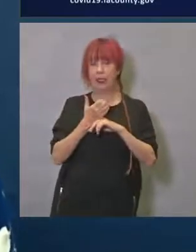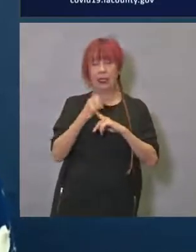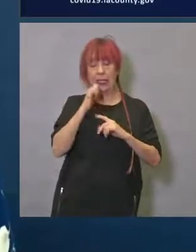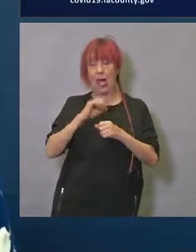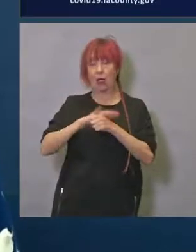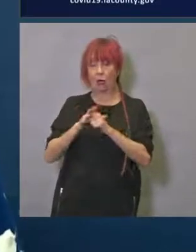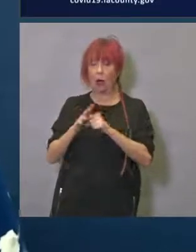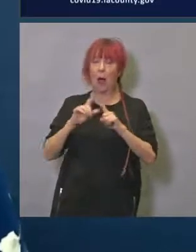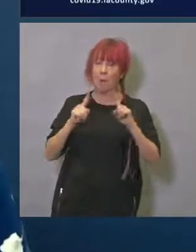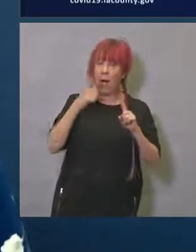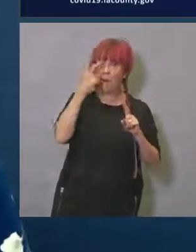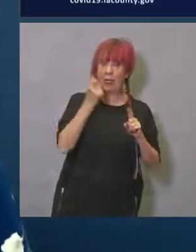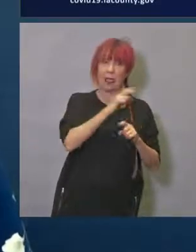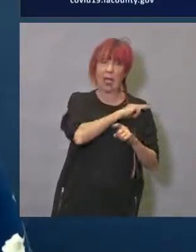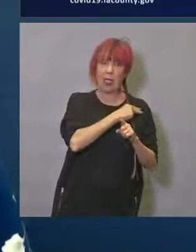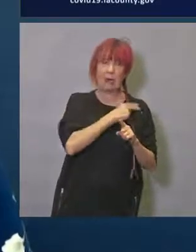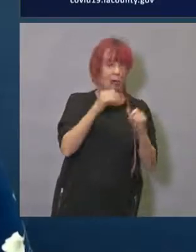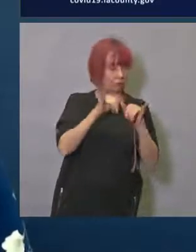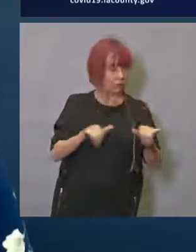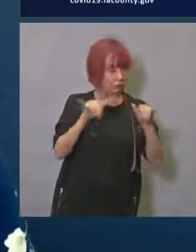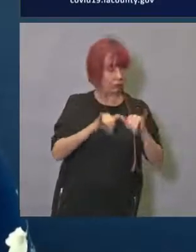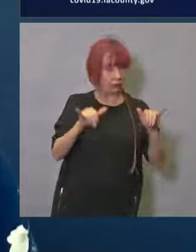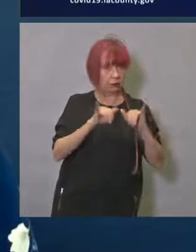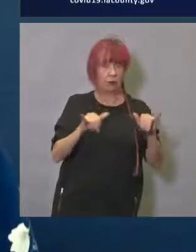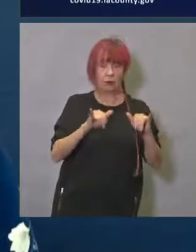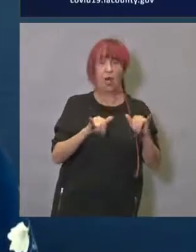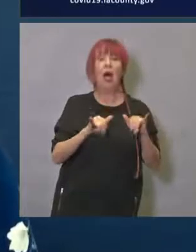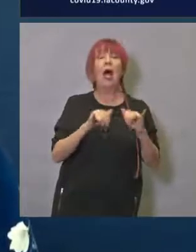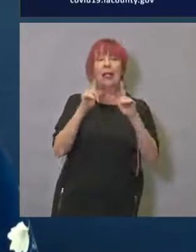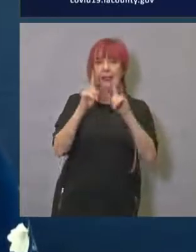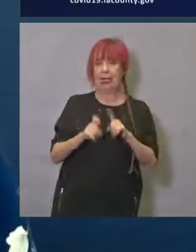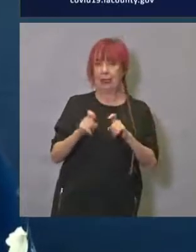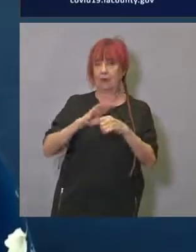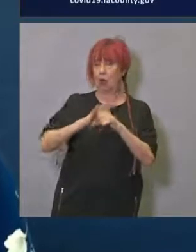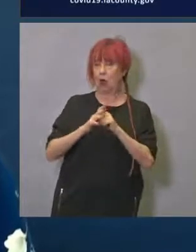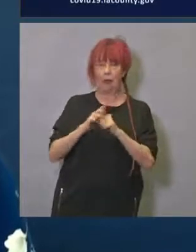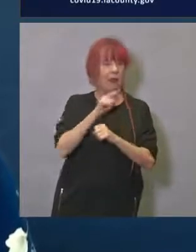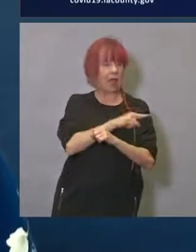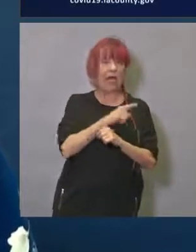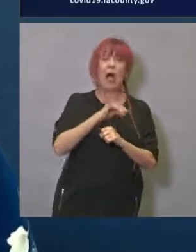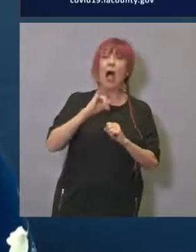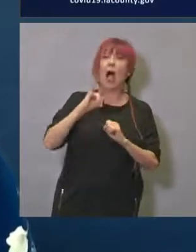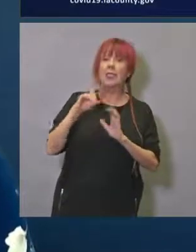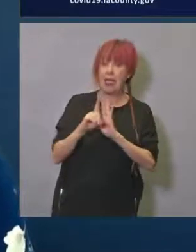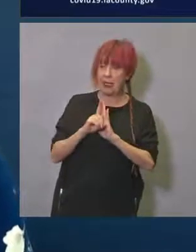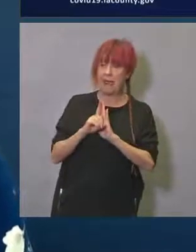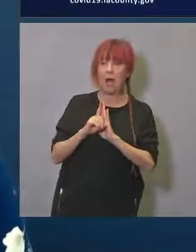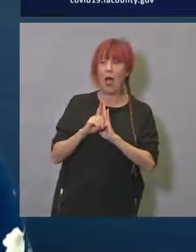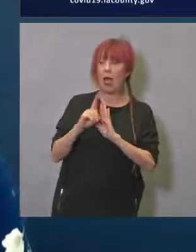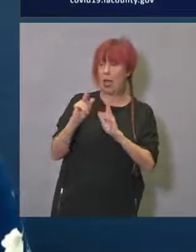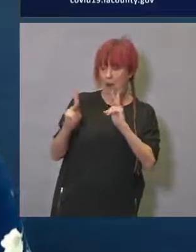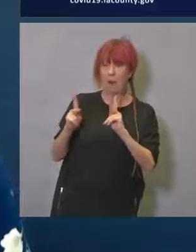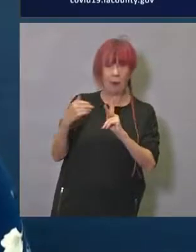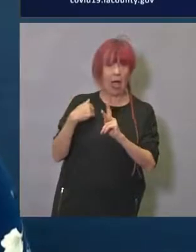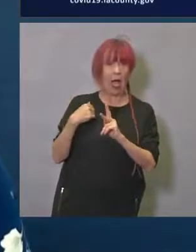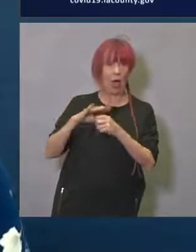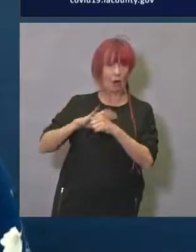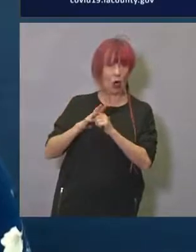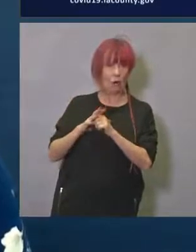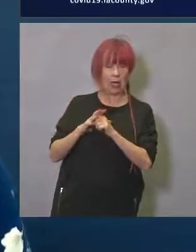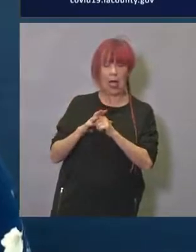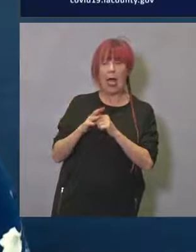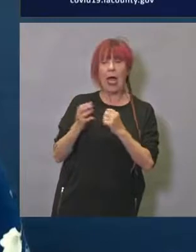all routinely doing COVID testing on admission, they are identifying people who have COVID-19. And a large share of those people